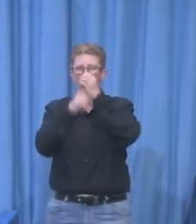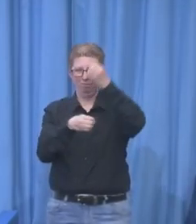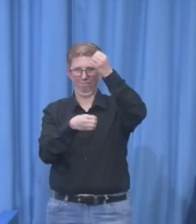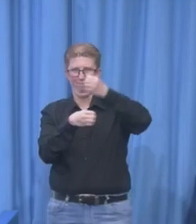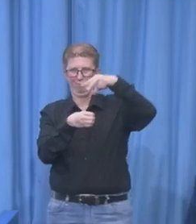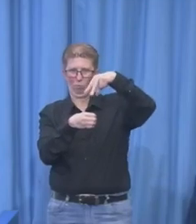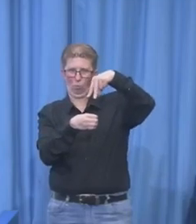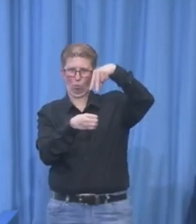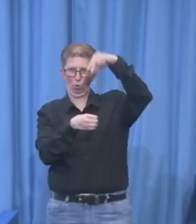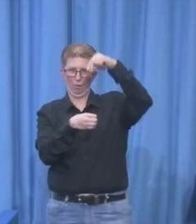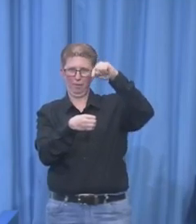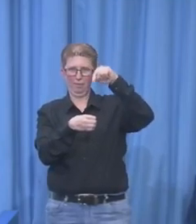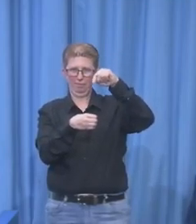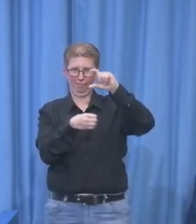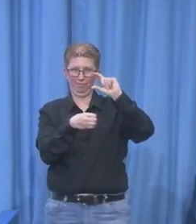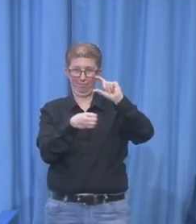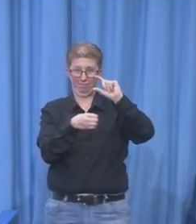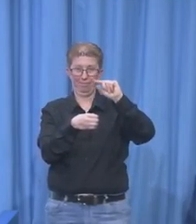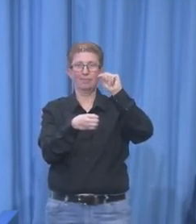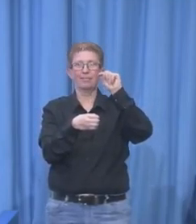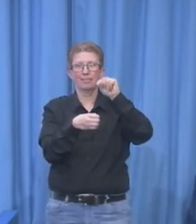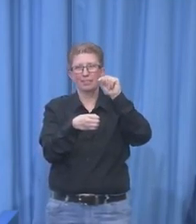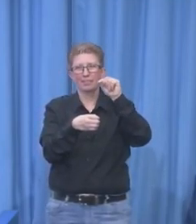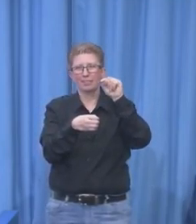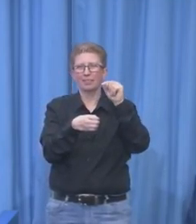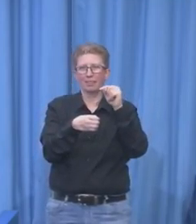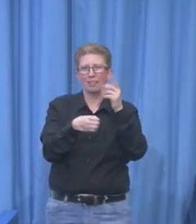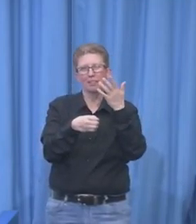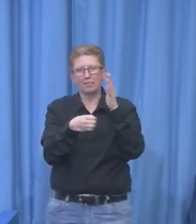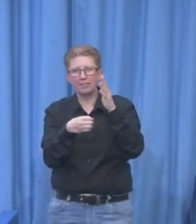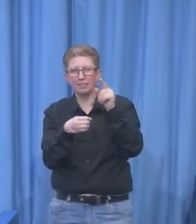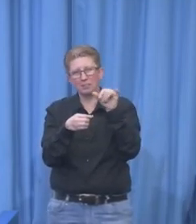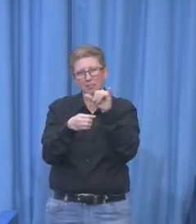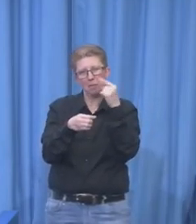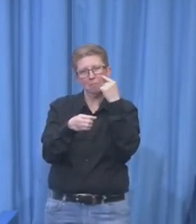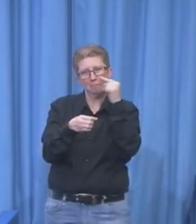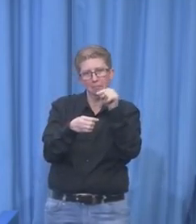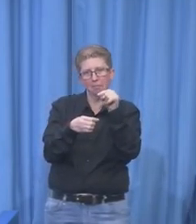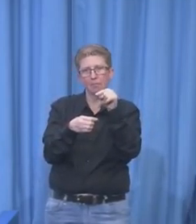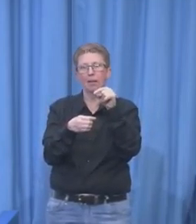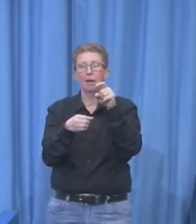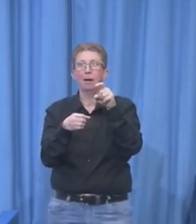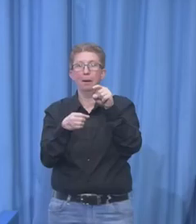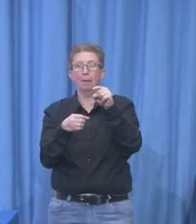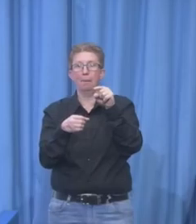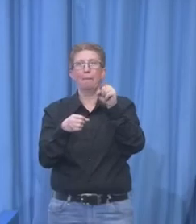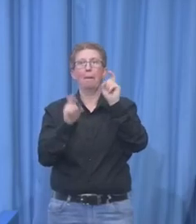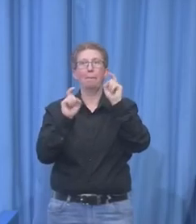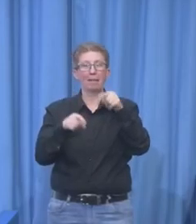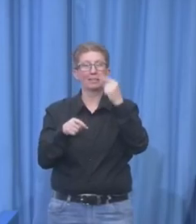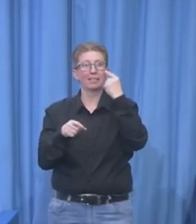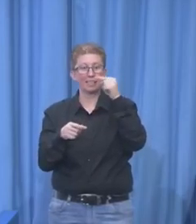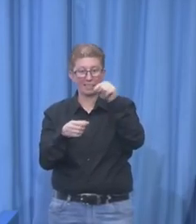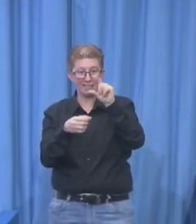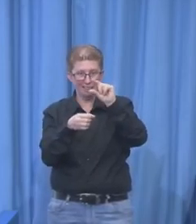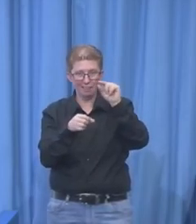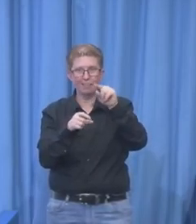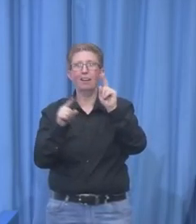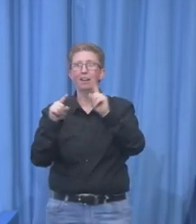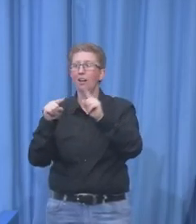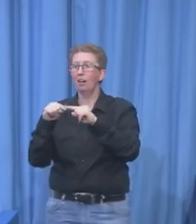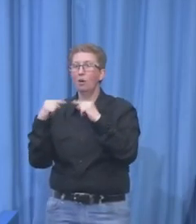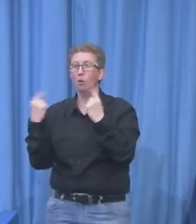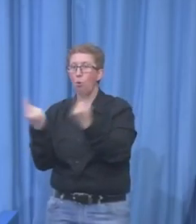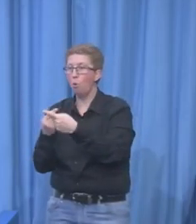Gretchen has to put 20 of those in all 28 rooms, but she can't count to 20. So I can either say she can't